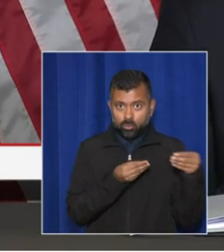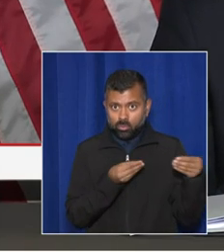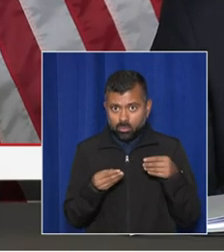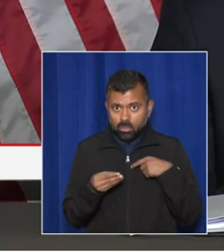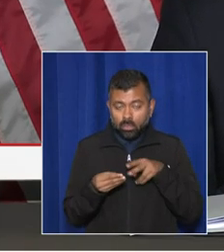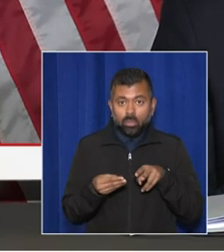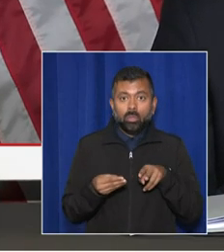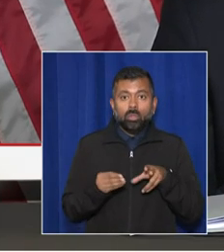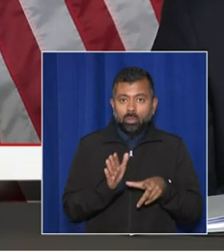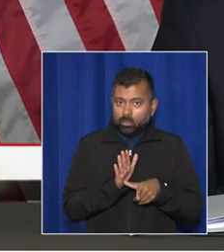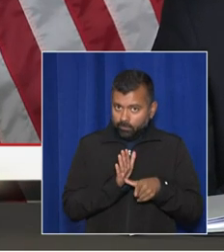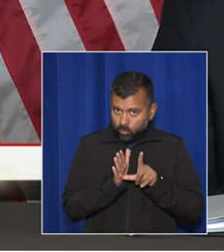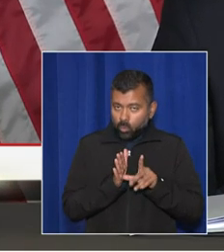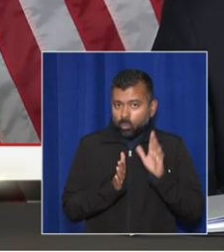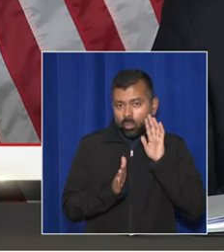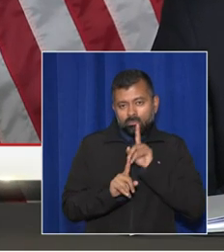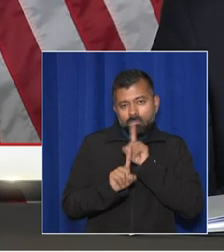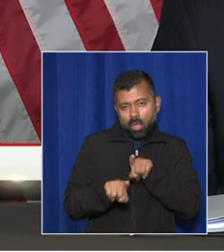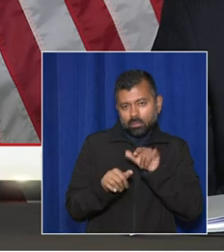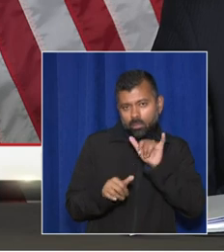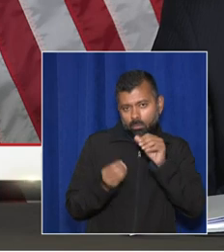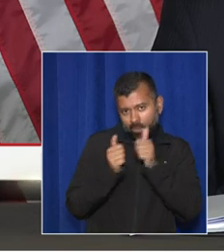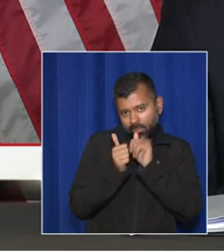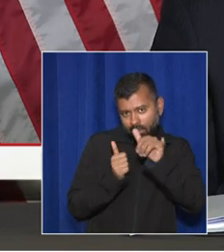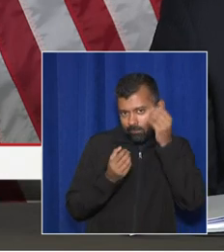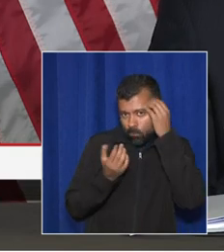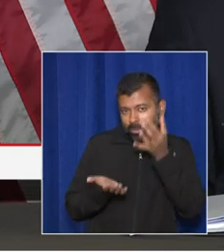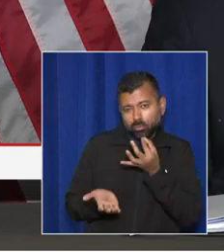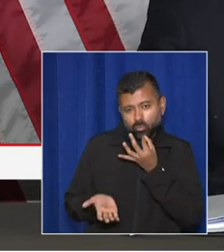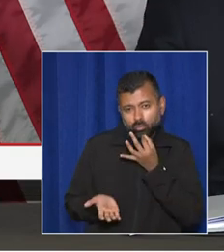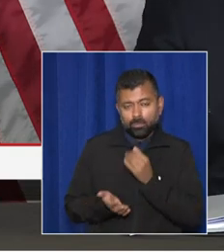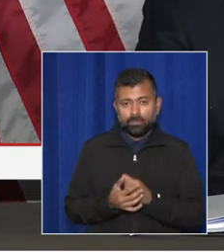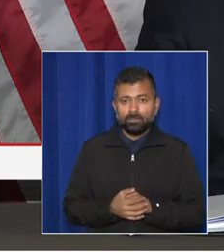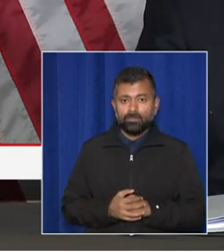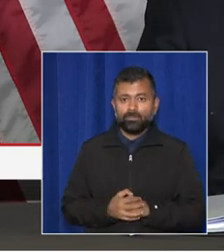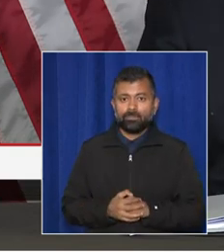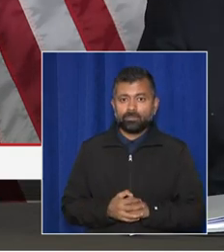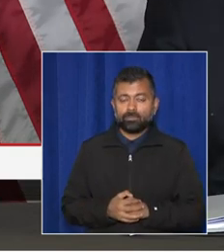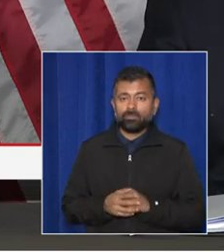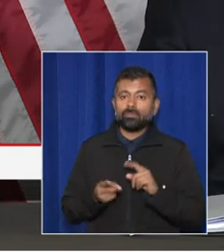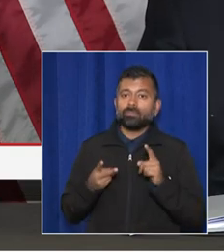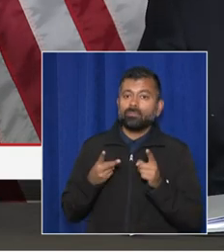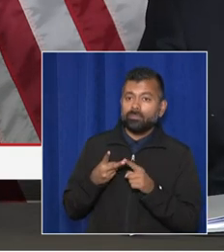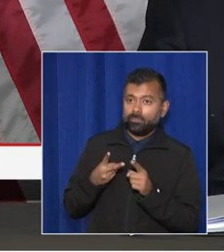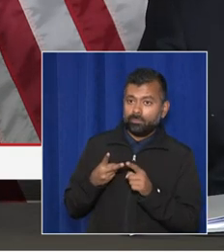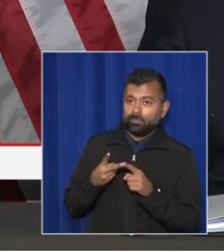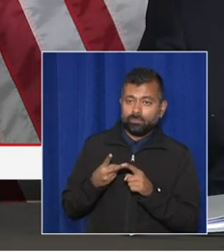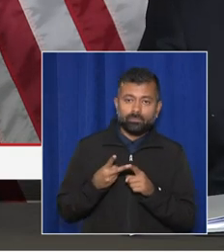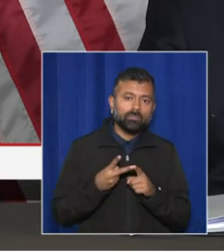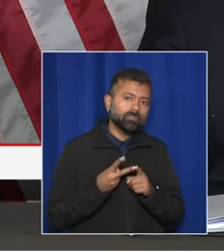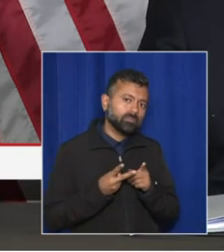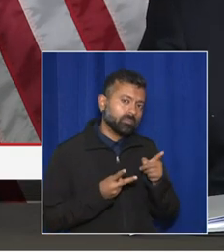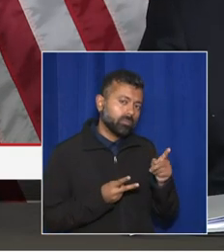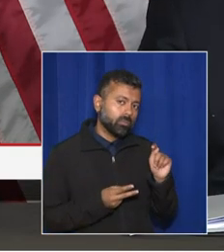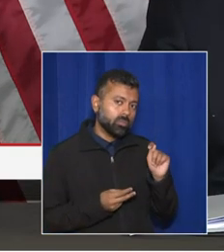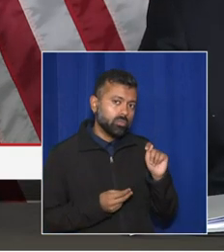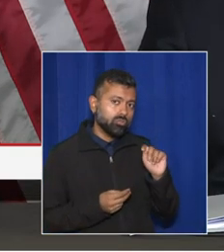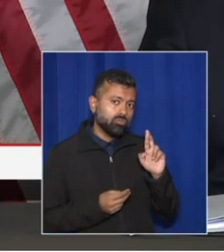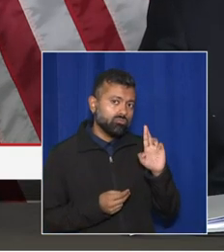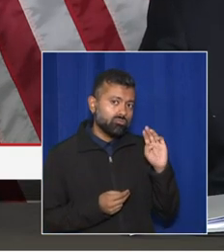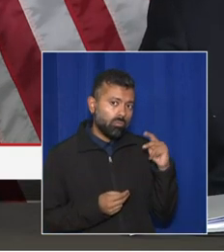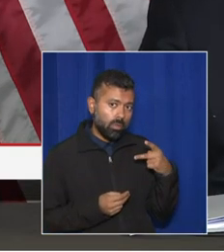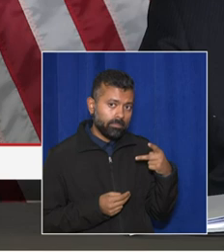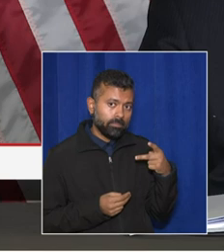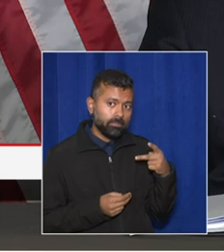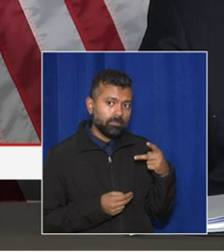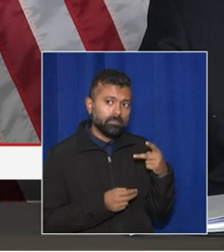Trump's also backing off of the executive order that would have hiked crime penalties. I'm kind of wondering if you had any conversations with the Trump administration about that,